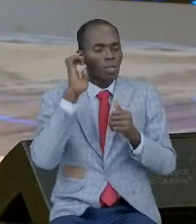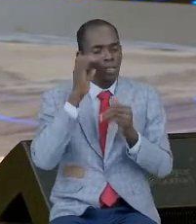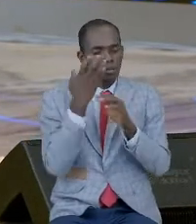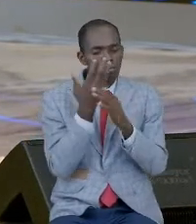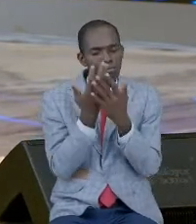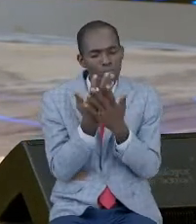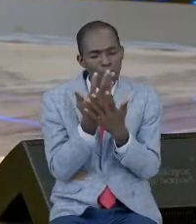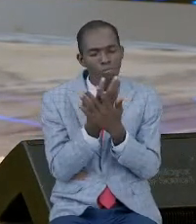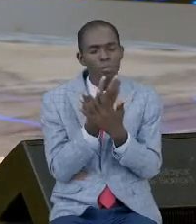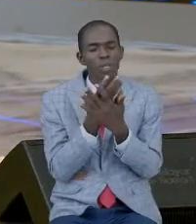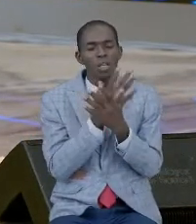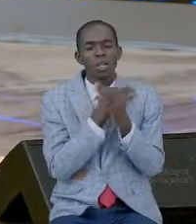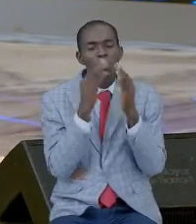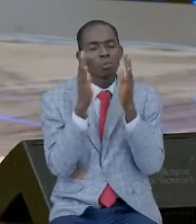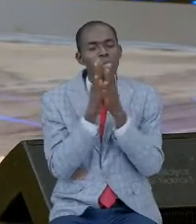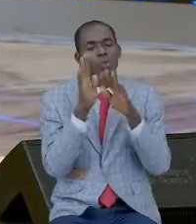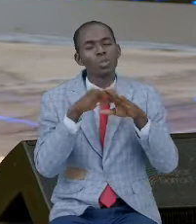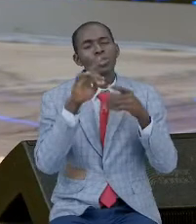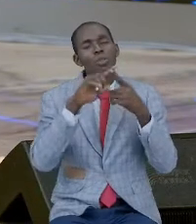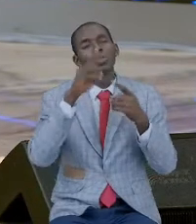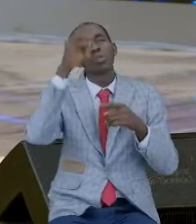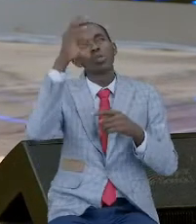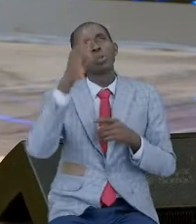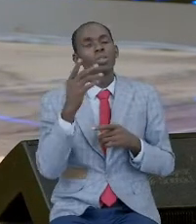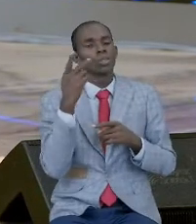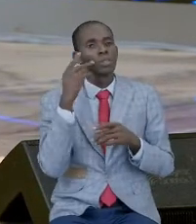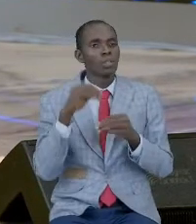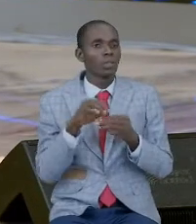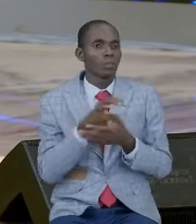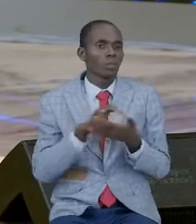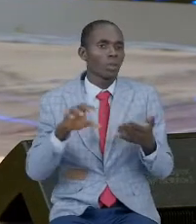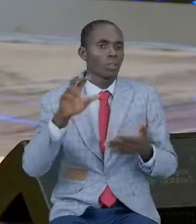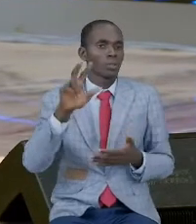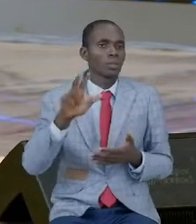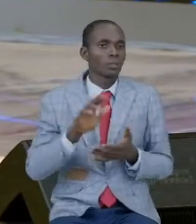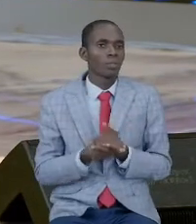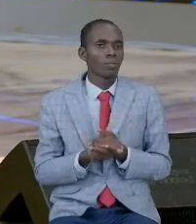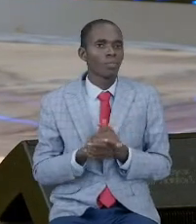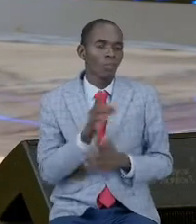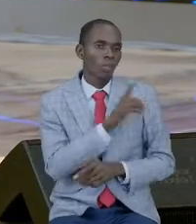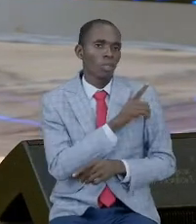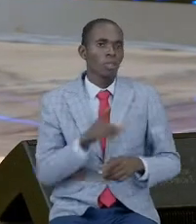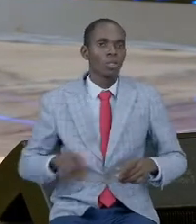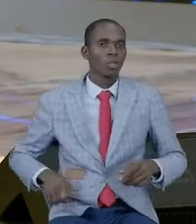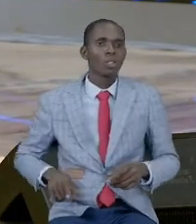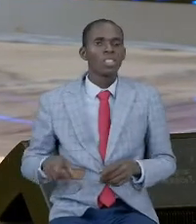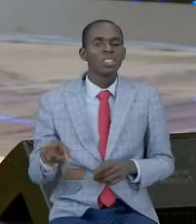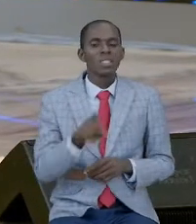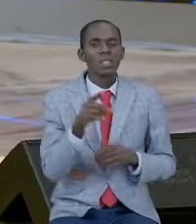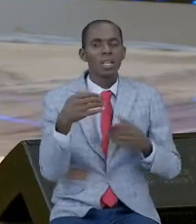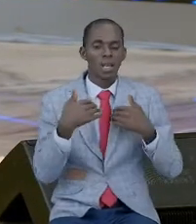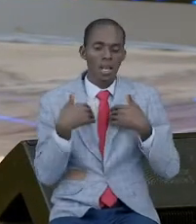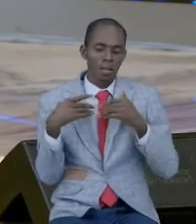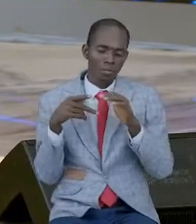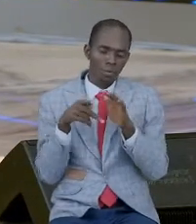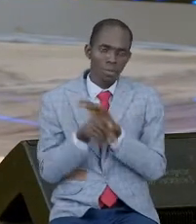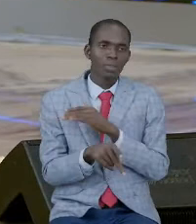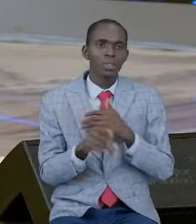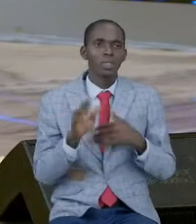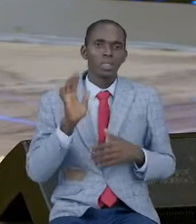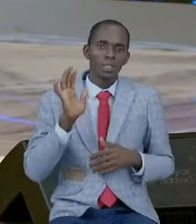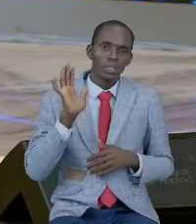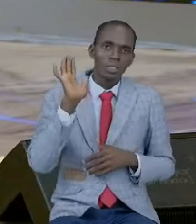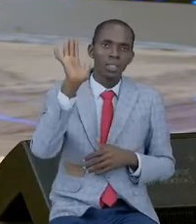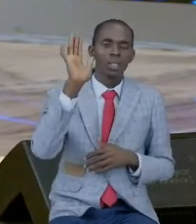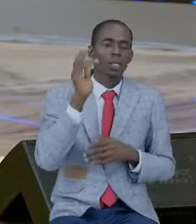against Israel, saying, verse 3, Lord, they have killed thy